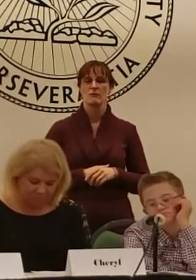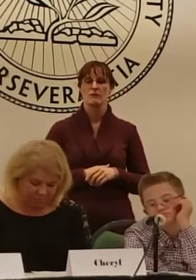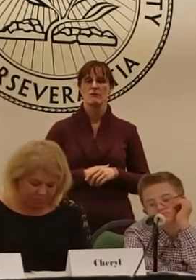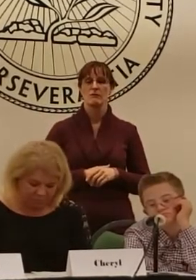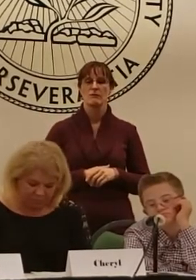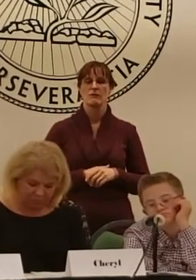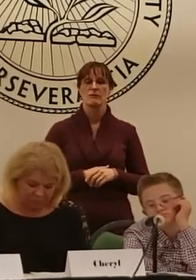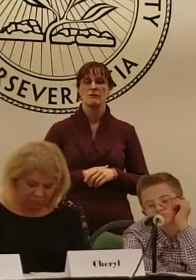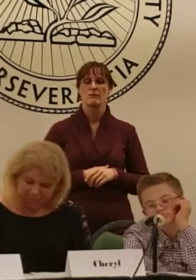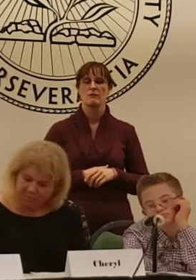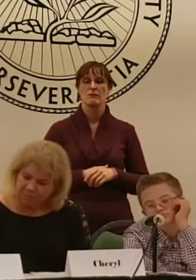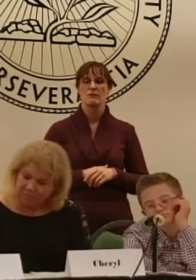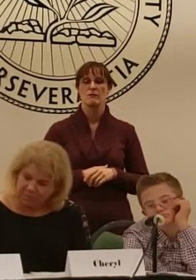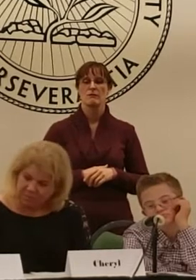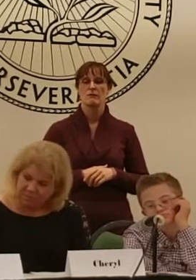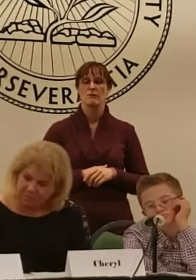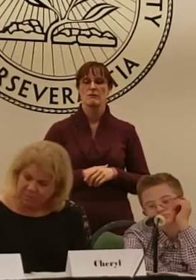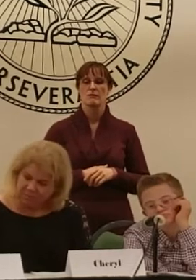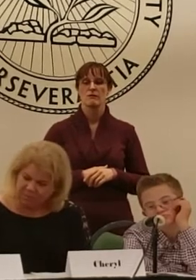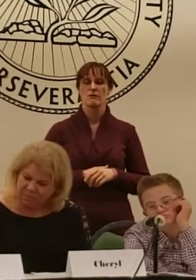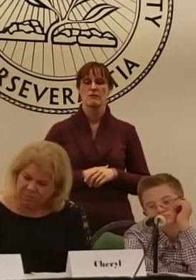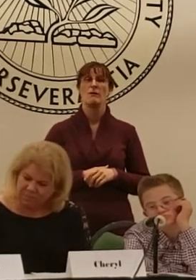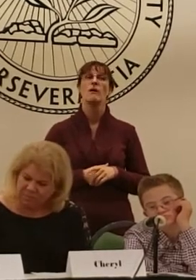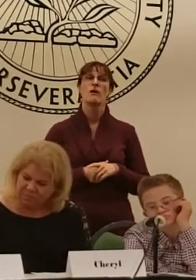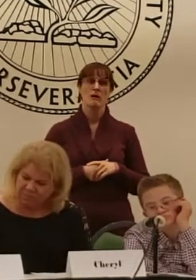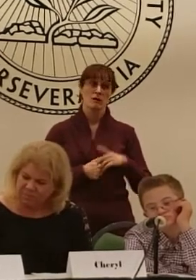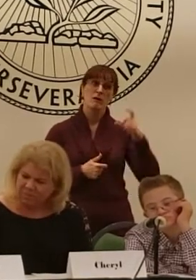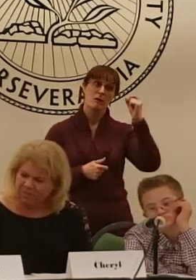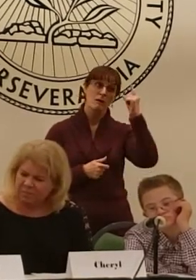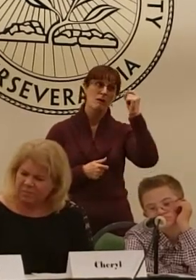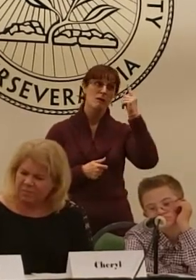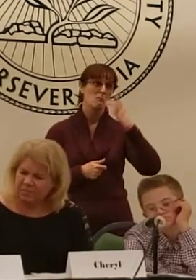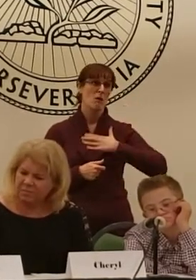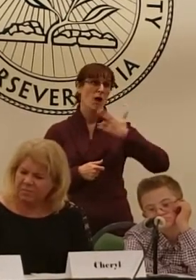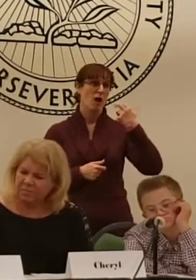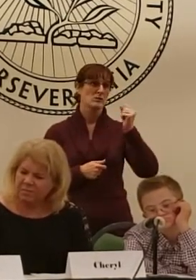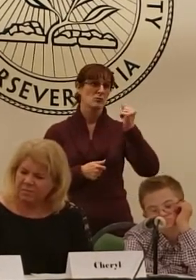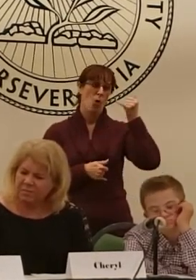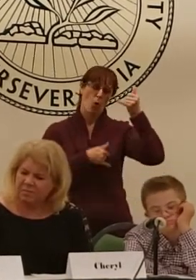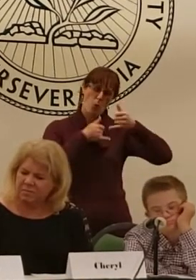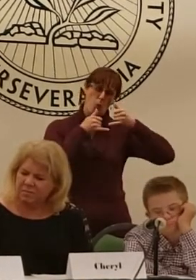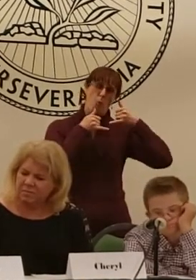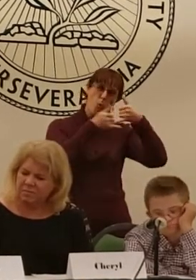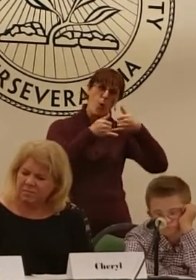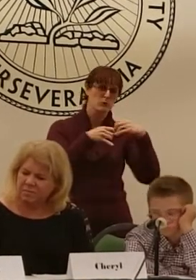They won lots of awards